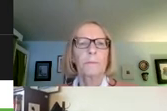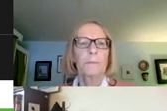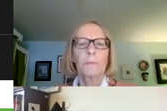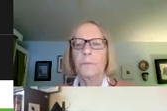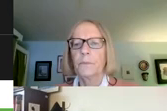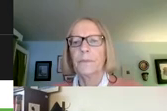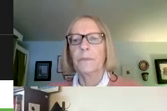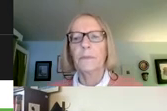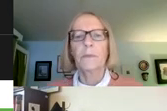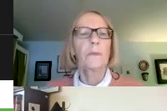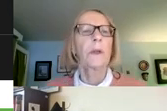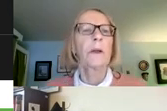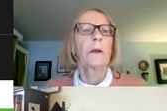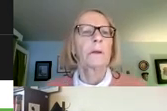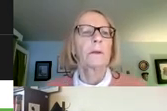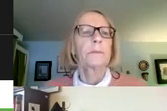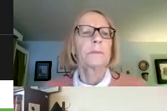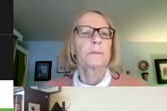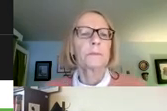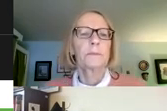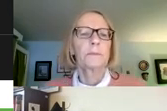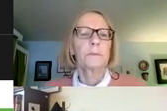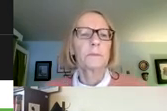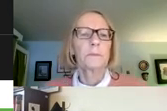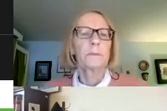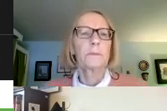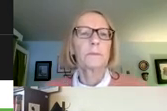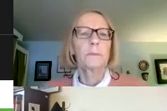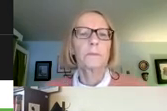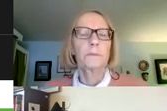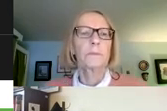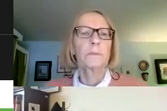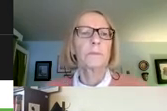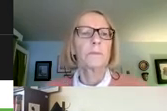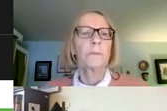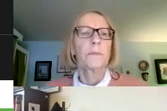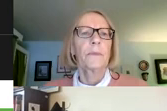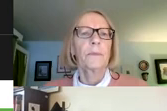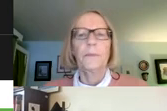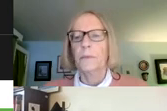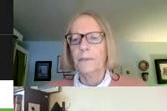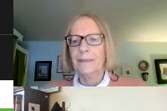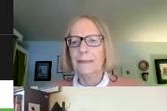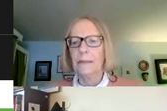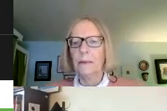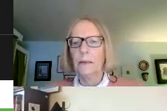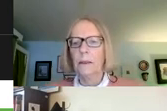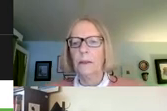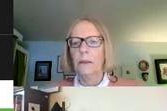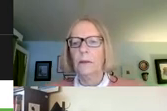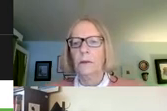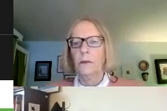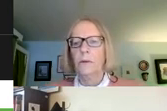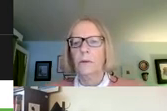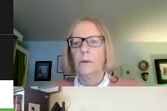per quarter. So that's from all 4 regional health authorities. About 80% of those reports concern individuals who are 60 years